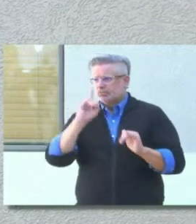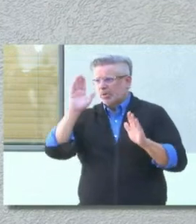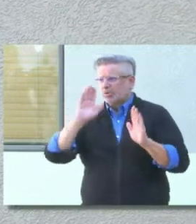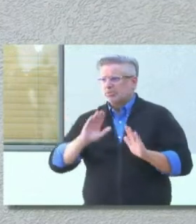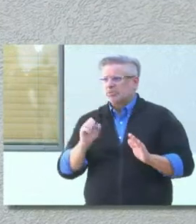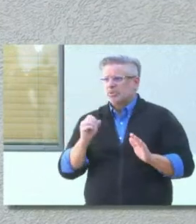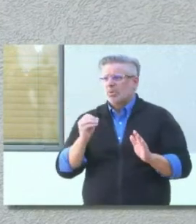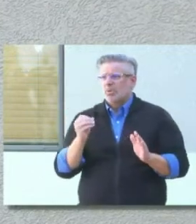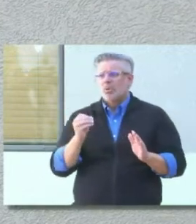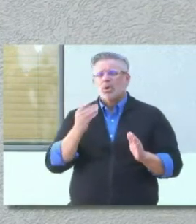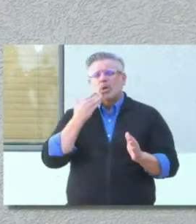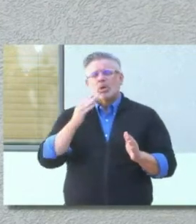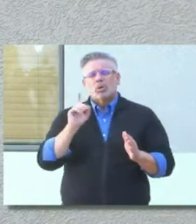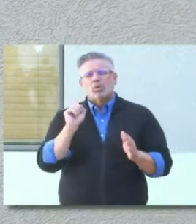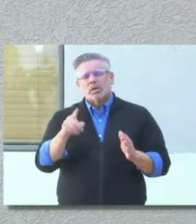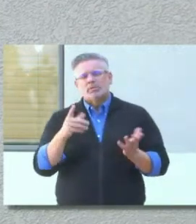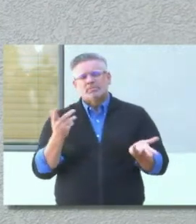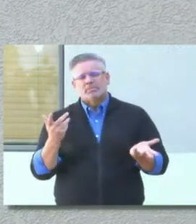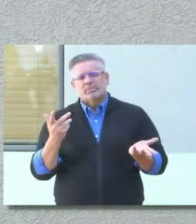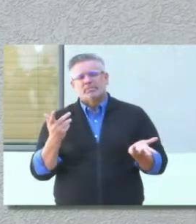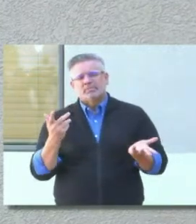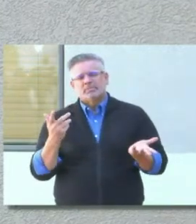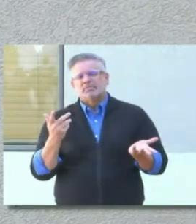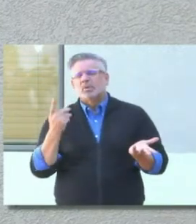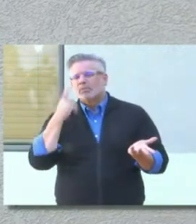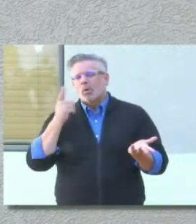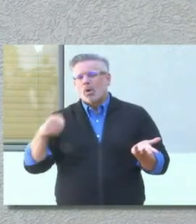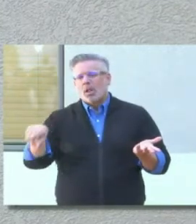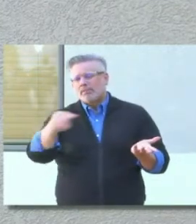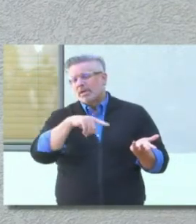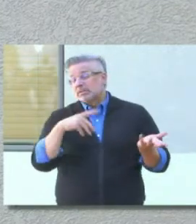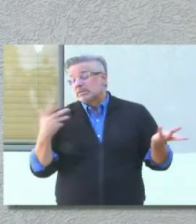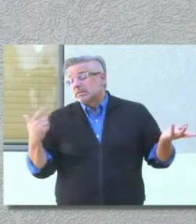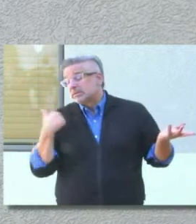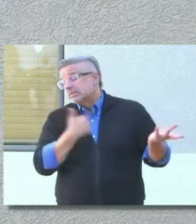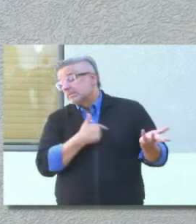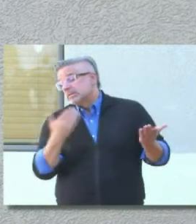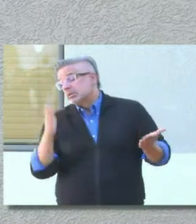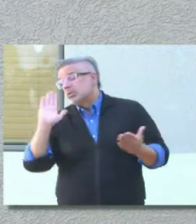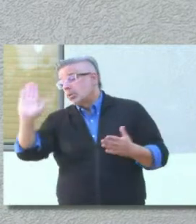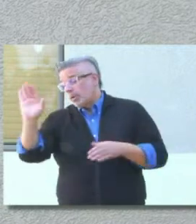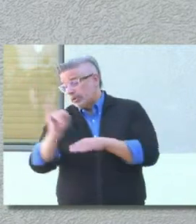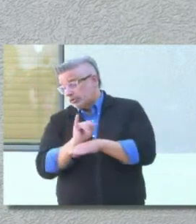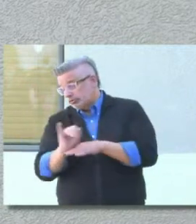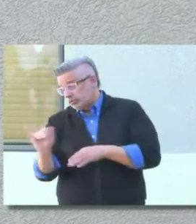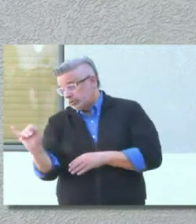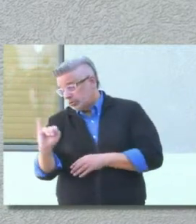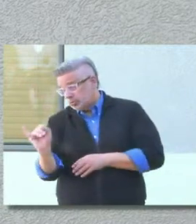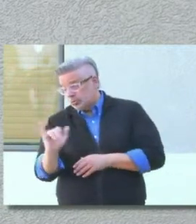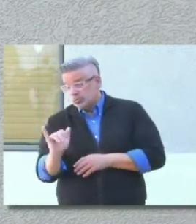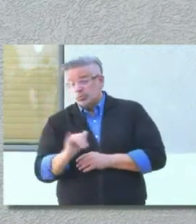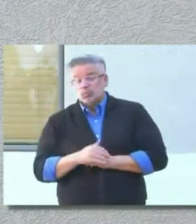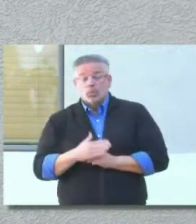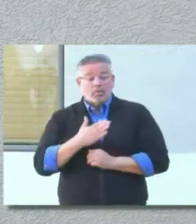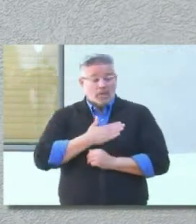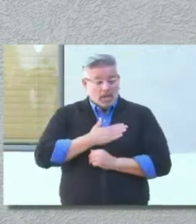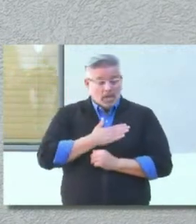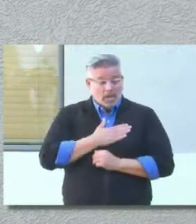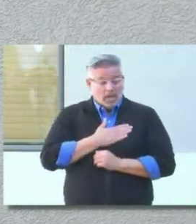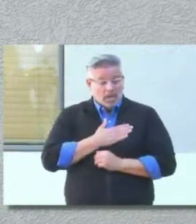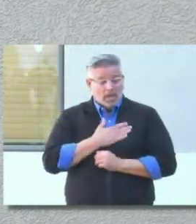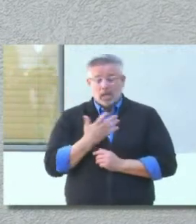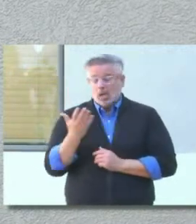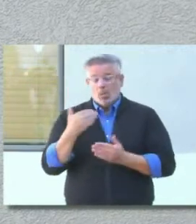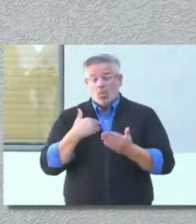And so I think it's a good question. I think it's a question for all of us. It's a question in your industry. It's a question in mine and